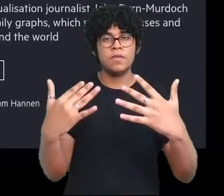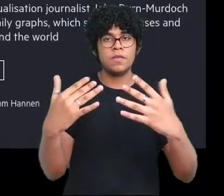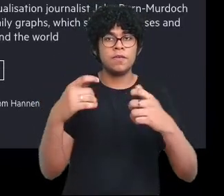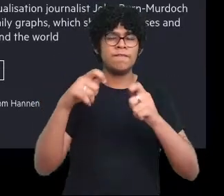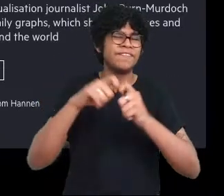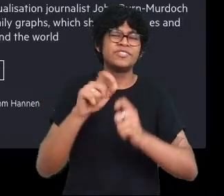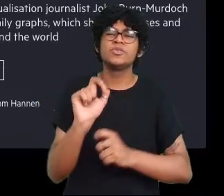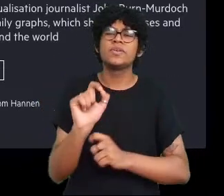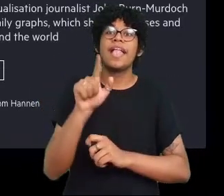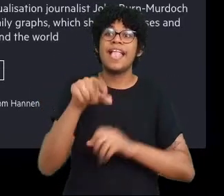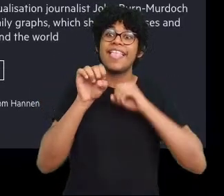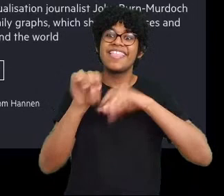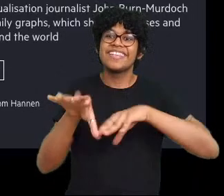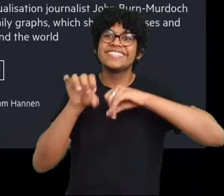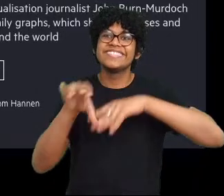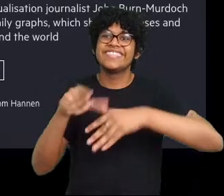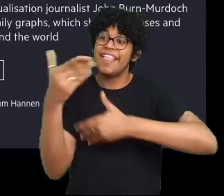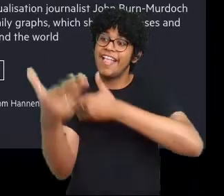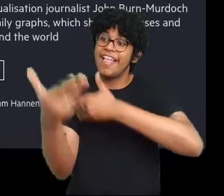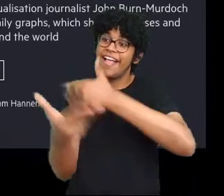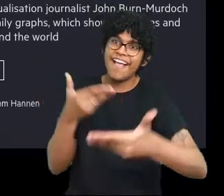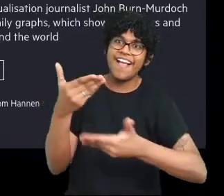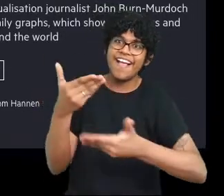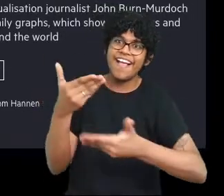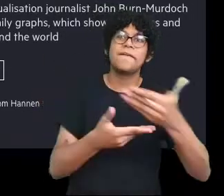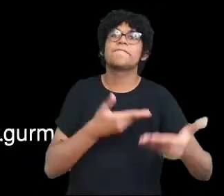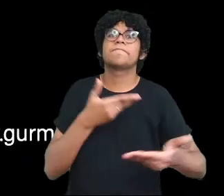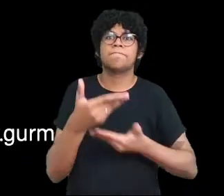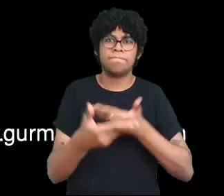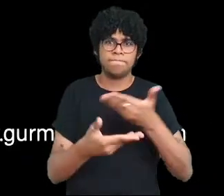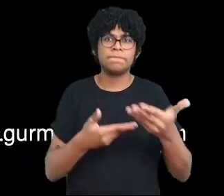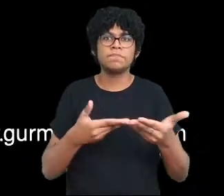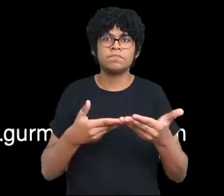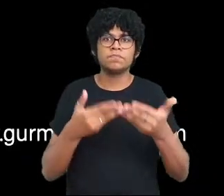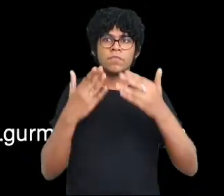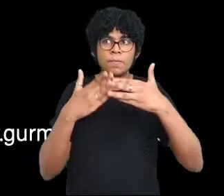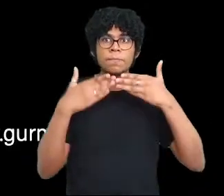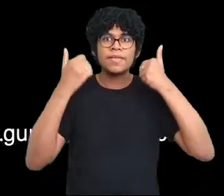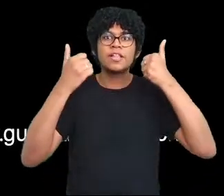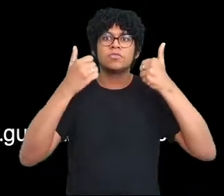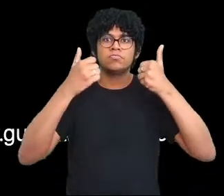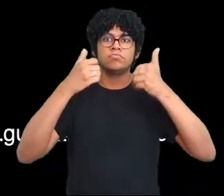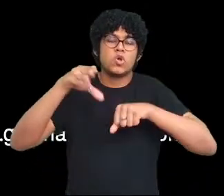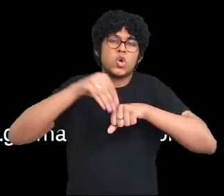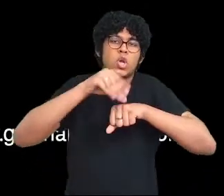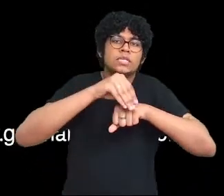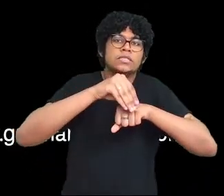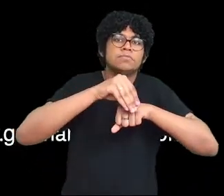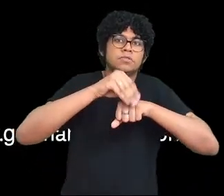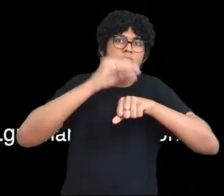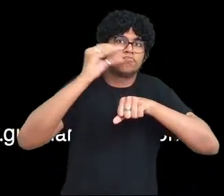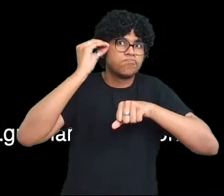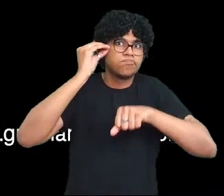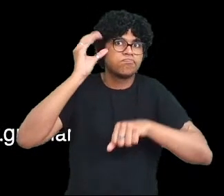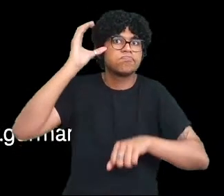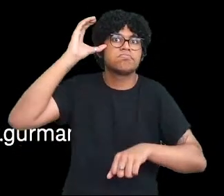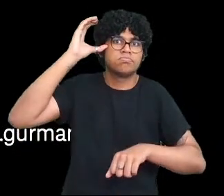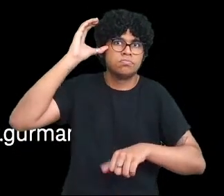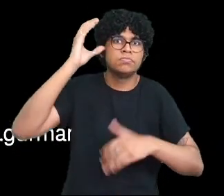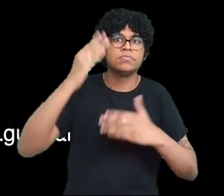audience and enhance their learning level as well. And the sixth thing that has happened is